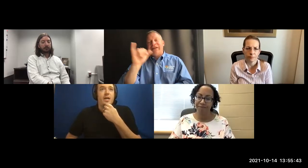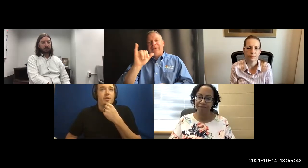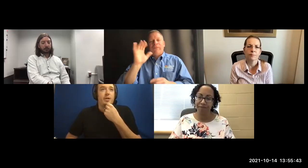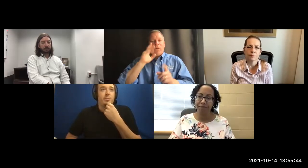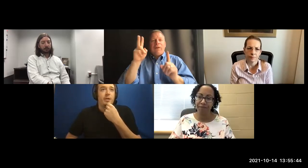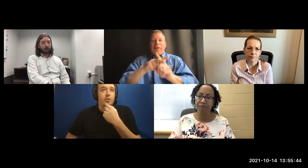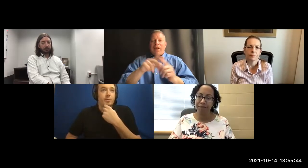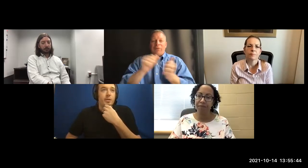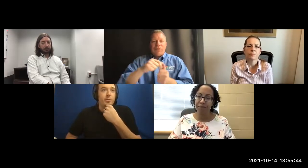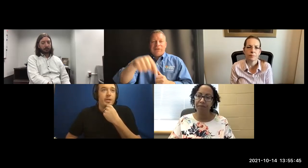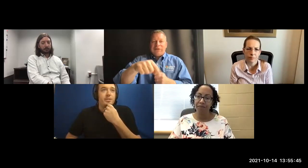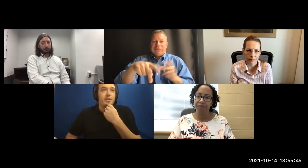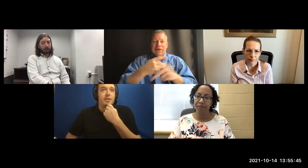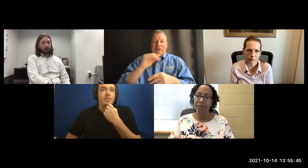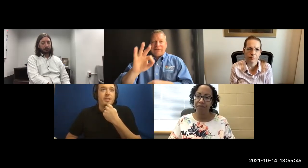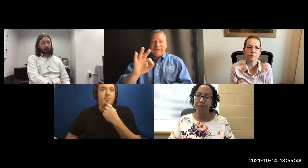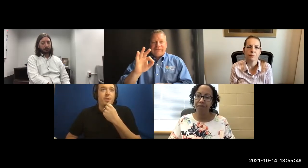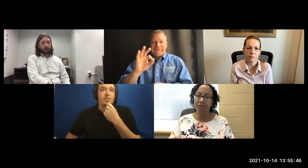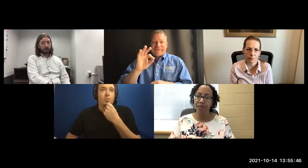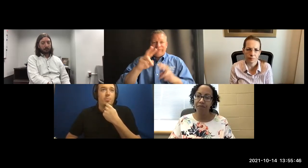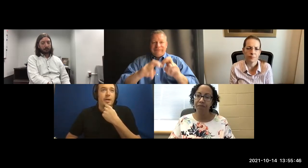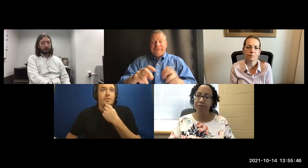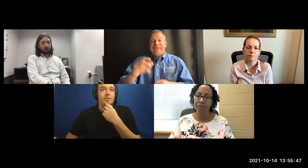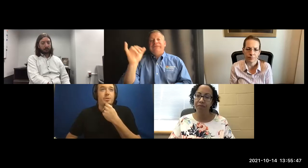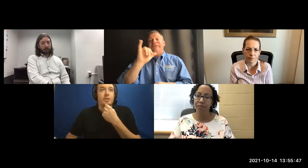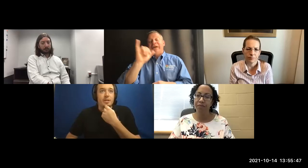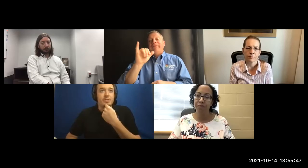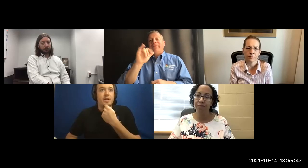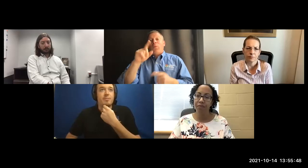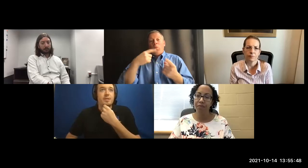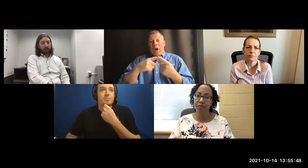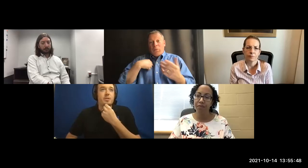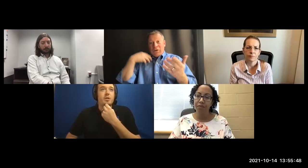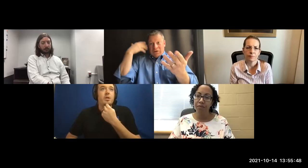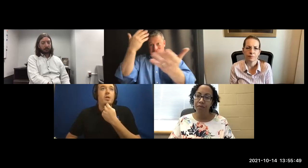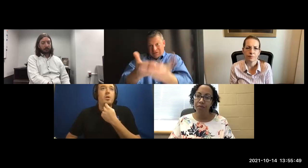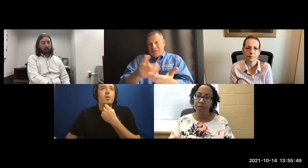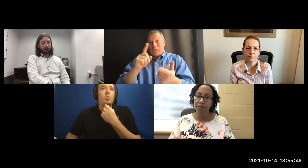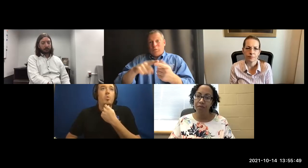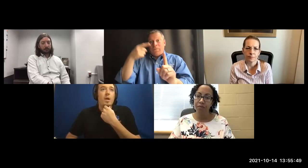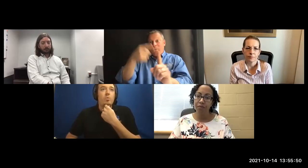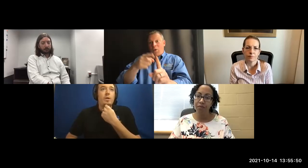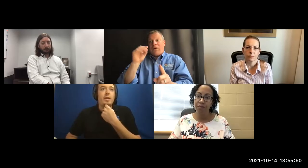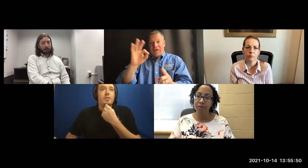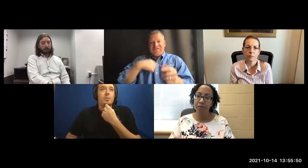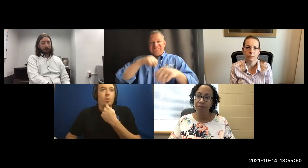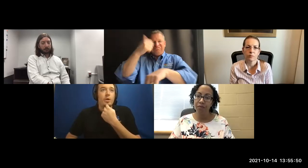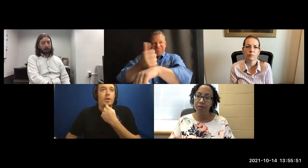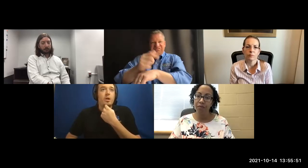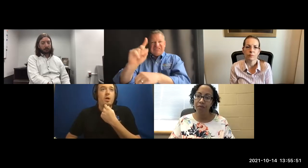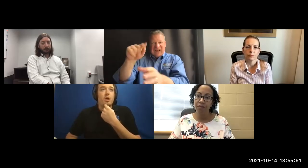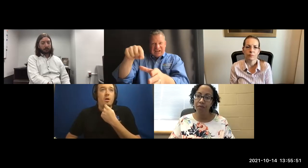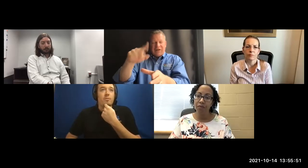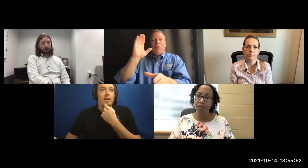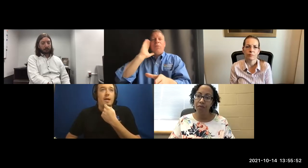researchers have an IRB agreement in place, and this same concept will apply to this type of assessment. When we get to the